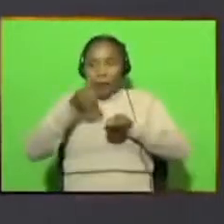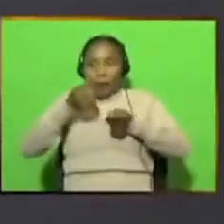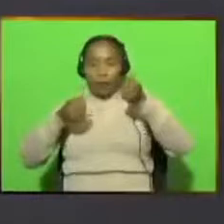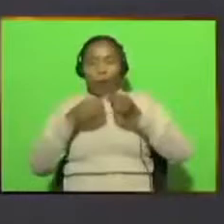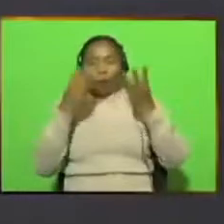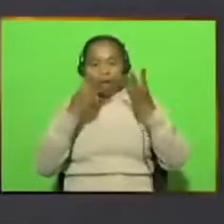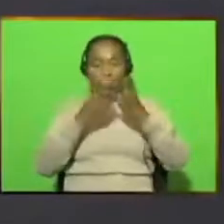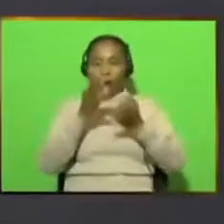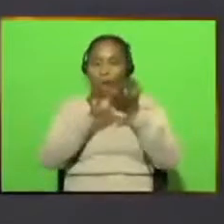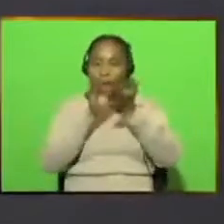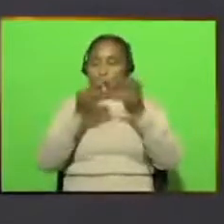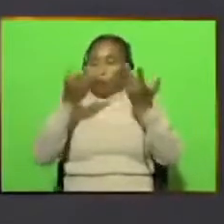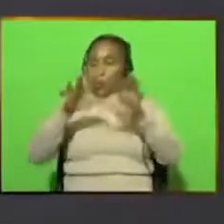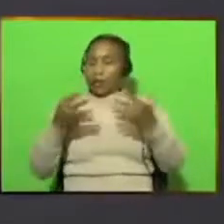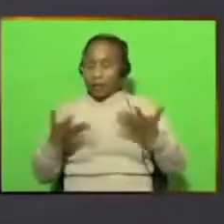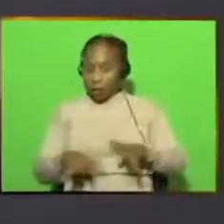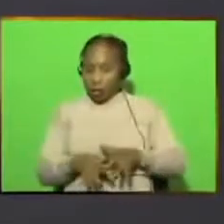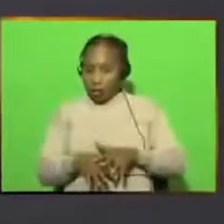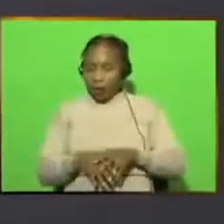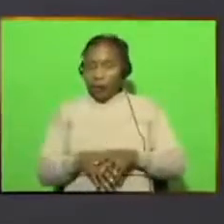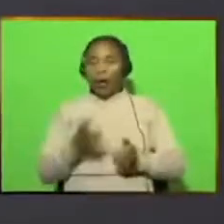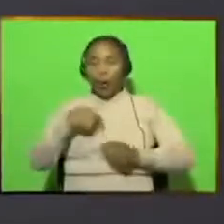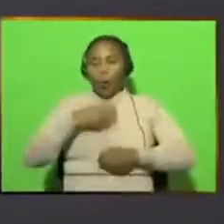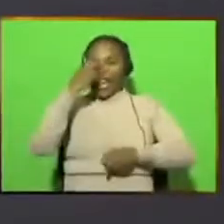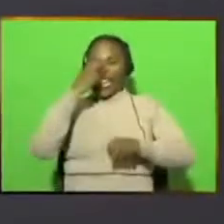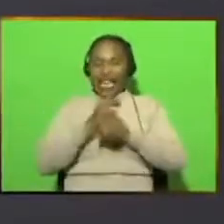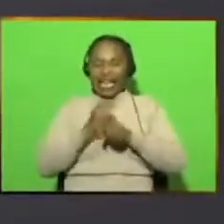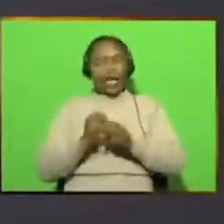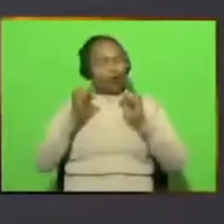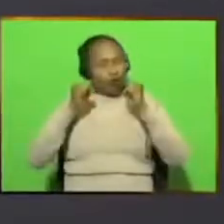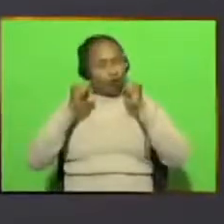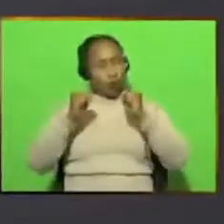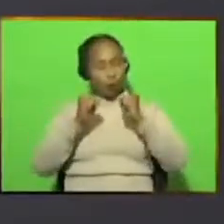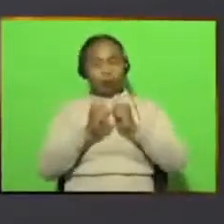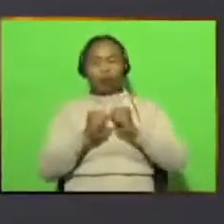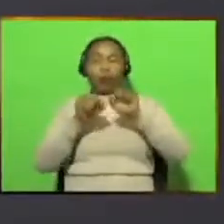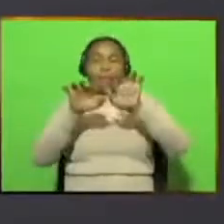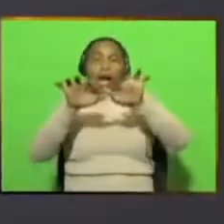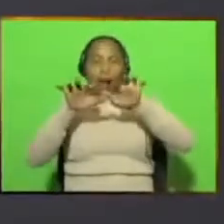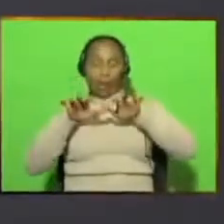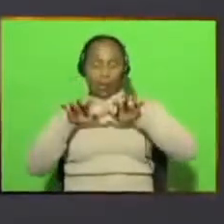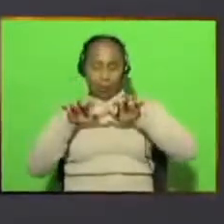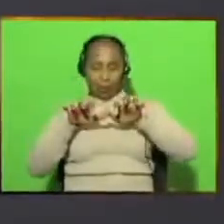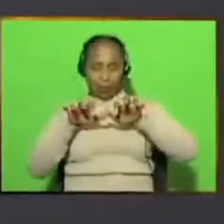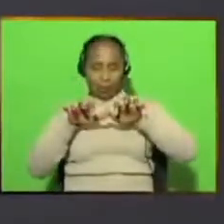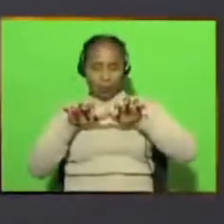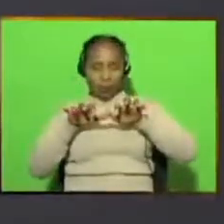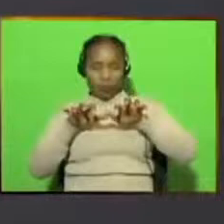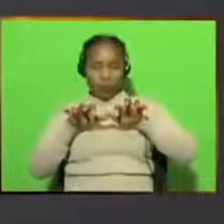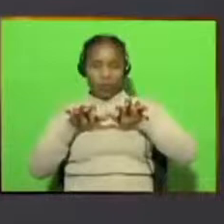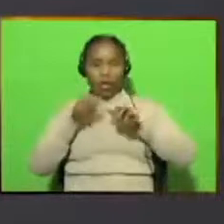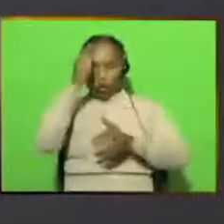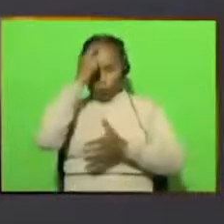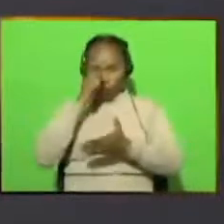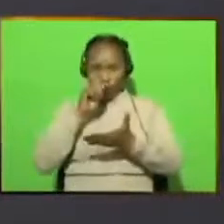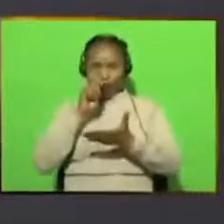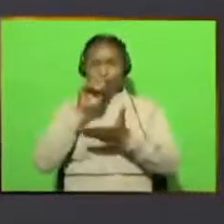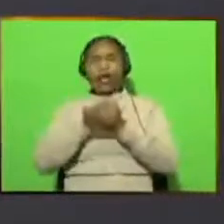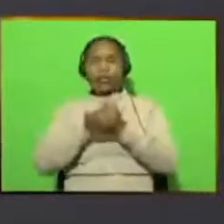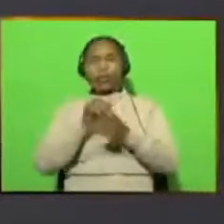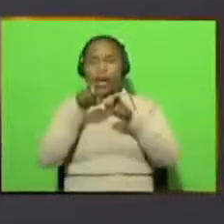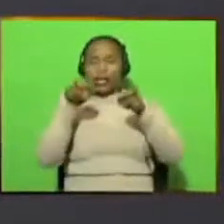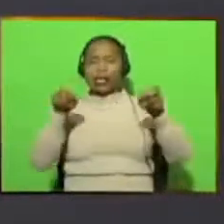voting. We need a strong parliament. We need trustworthy public